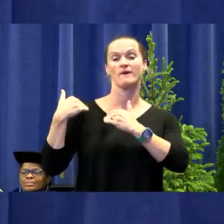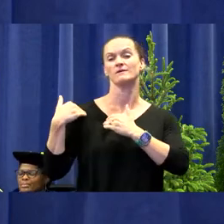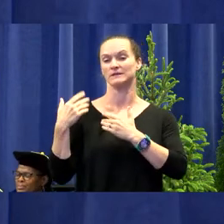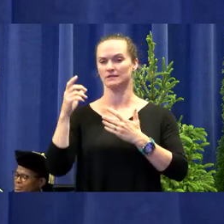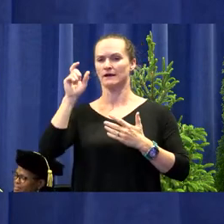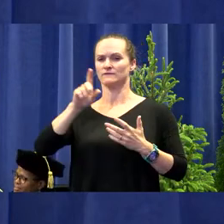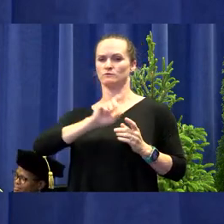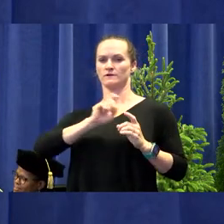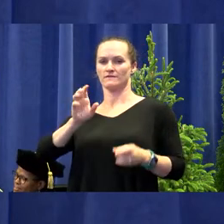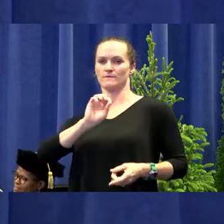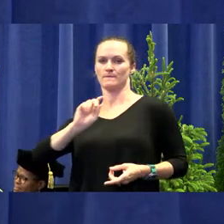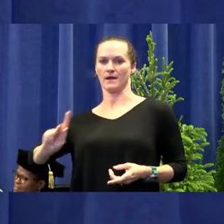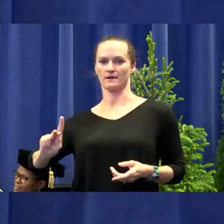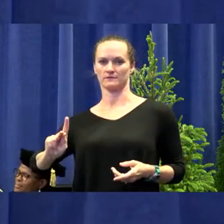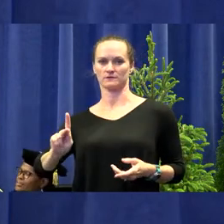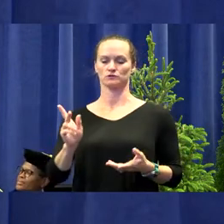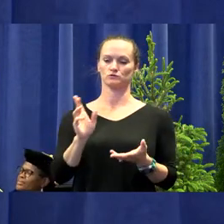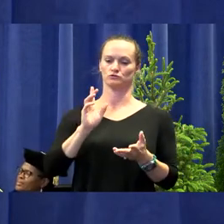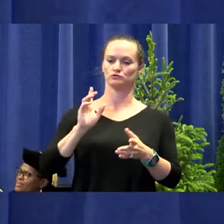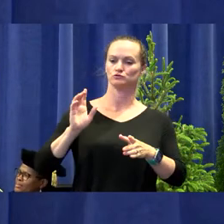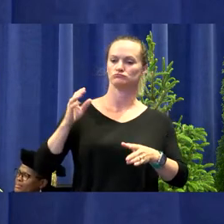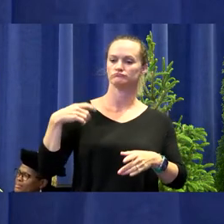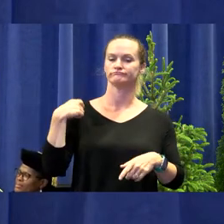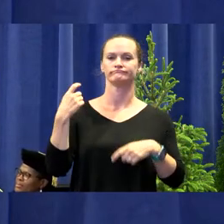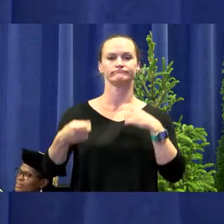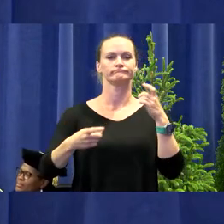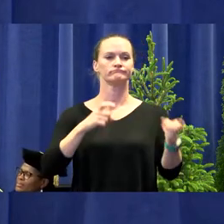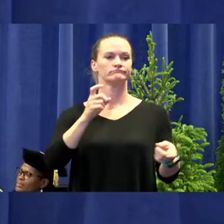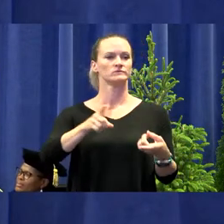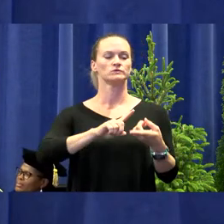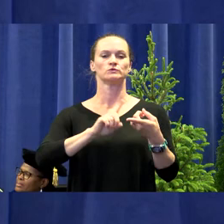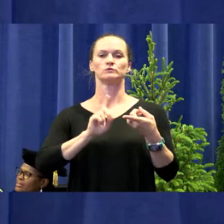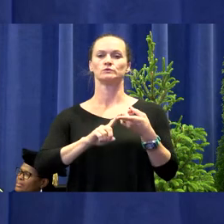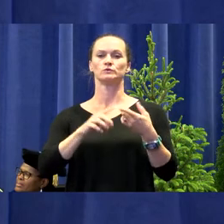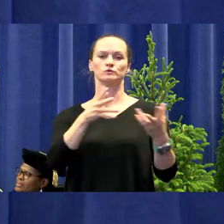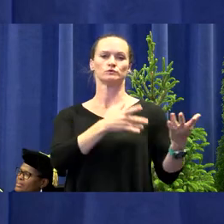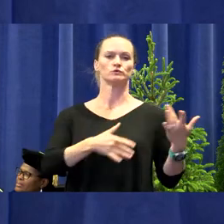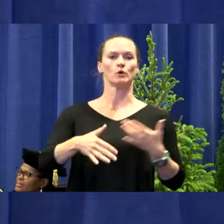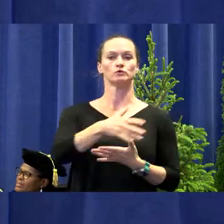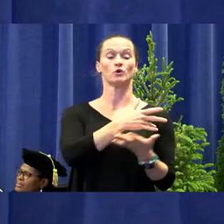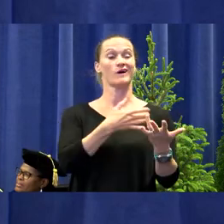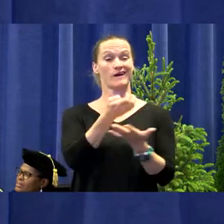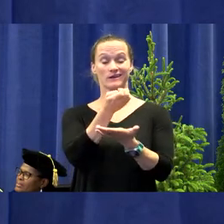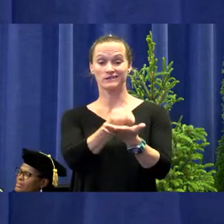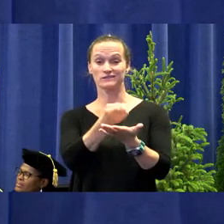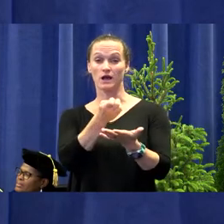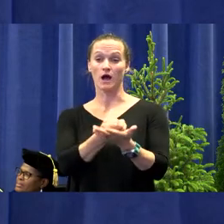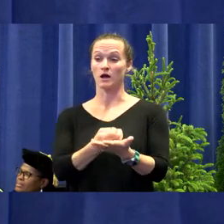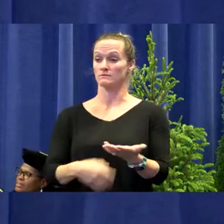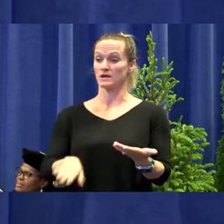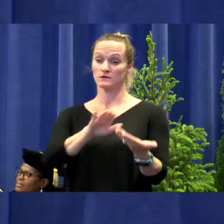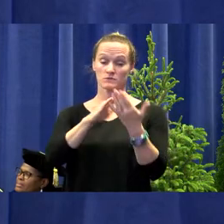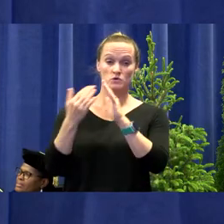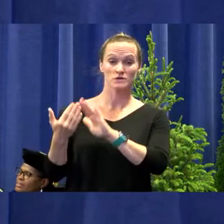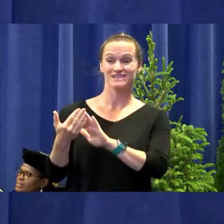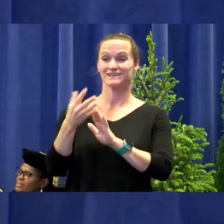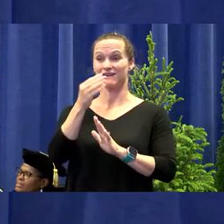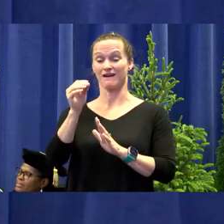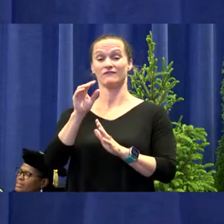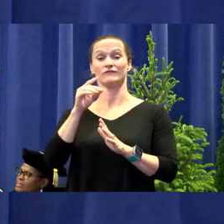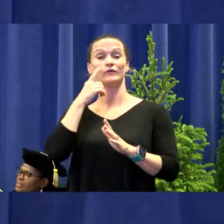back, to contribute to the social, economic, and cultural health of your community, your state, and your